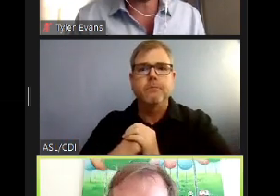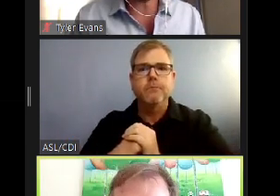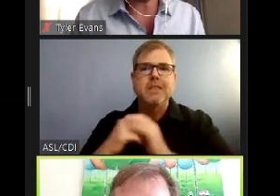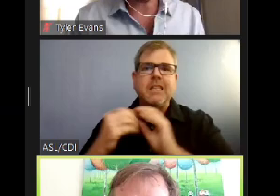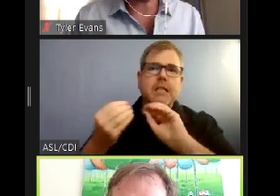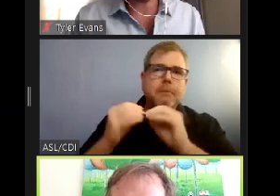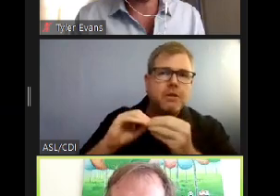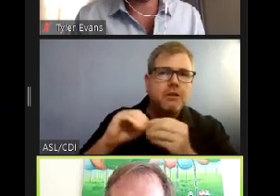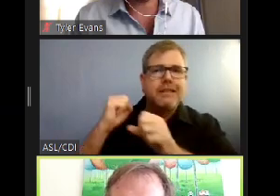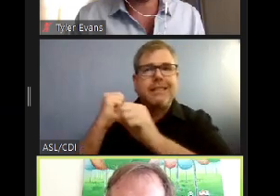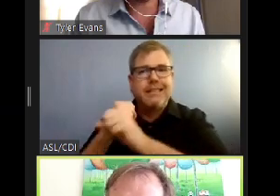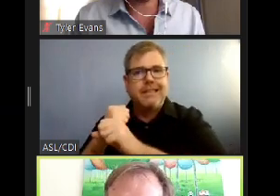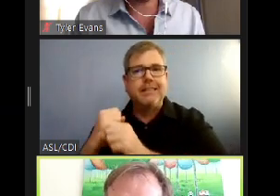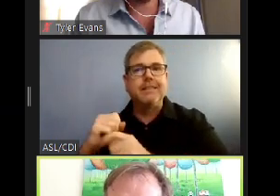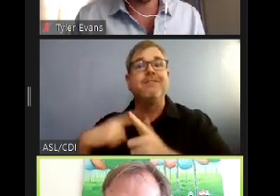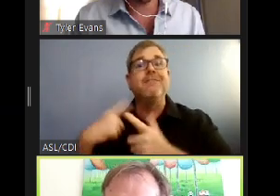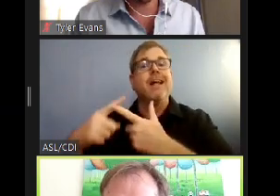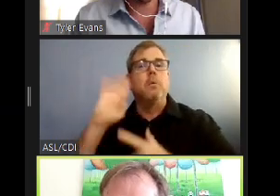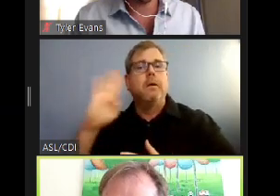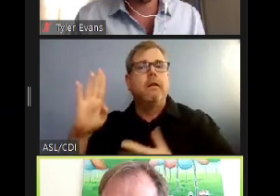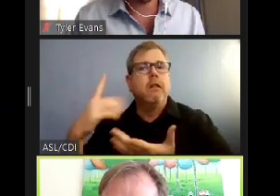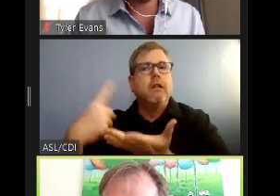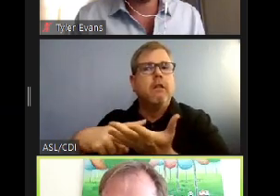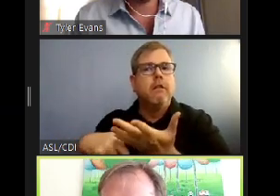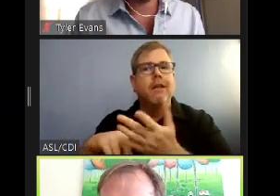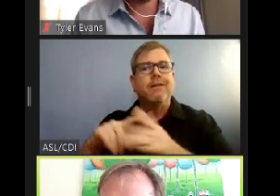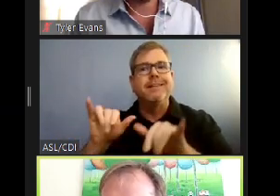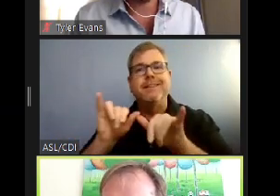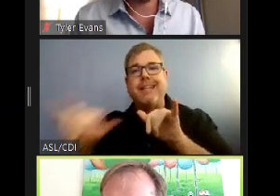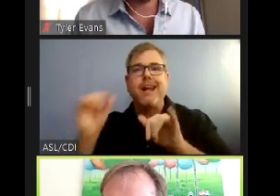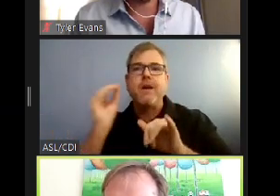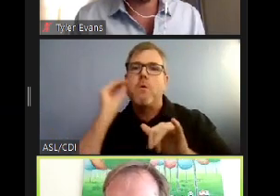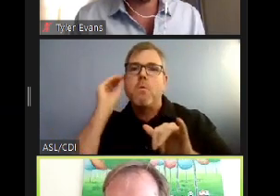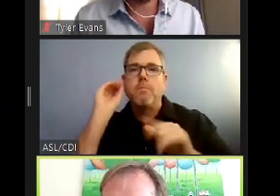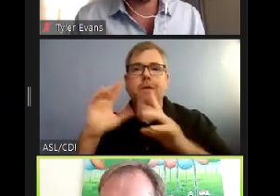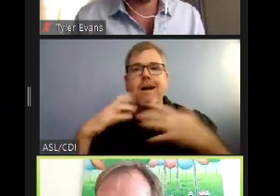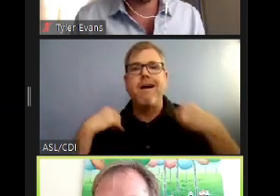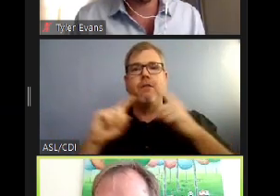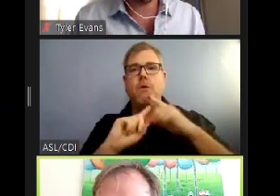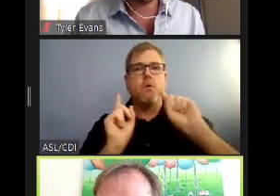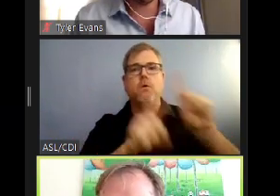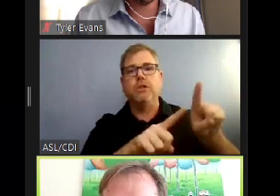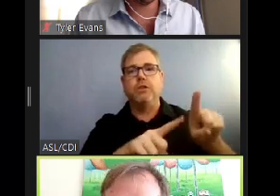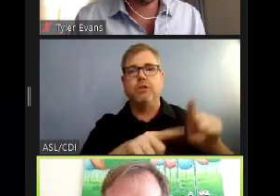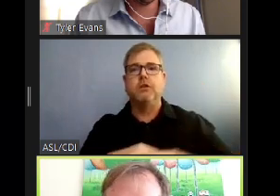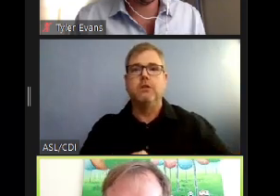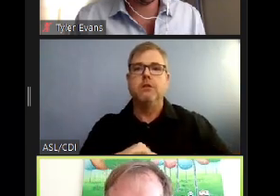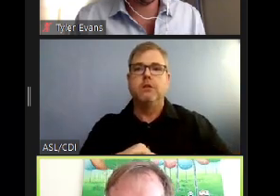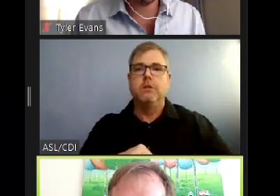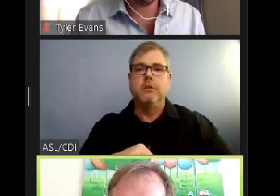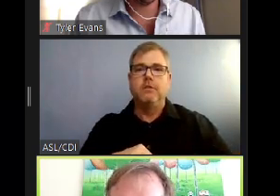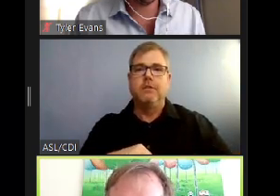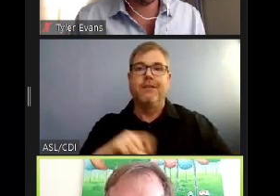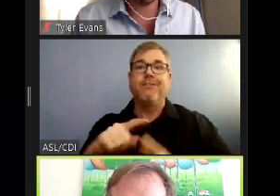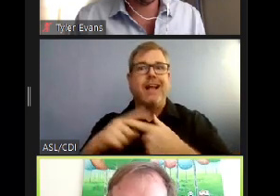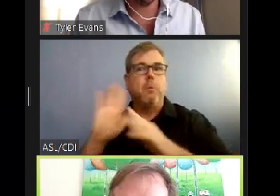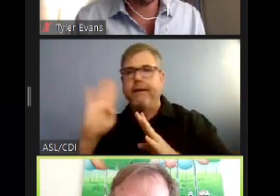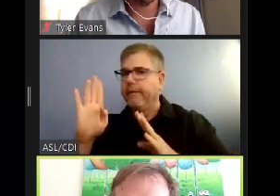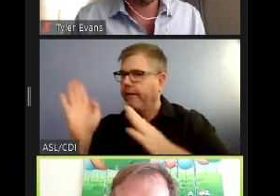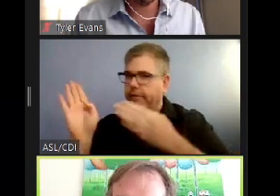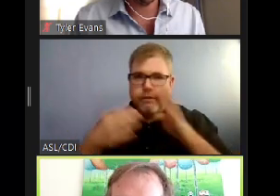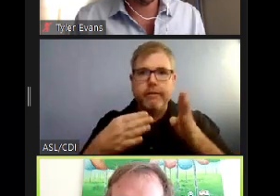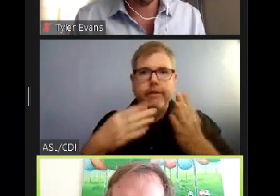order, which relates to those data elements before we talk about the meat of this conversation is really about the vaccine distribution plan. This is our